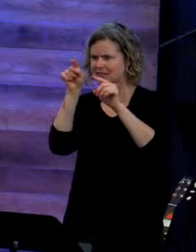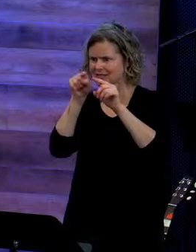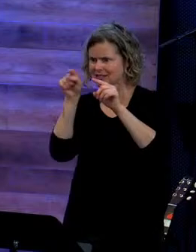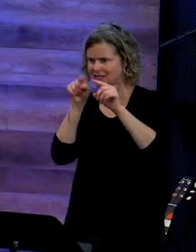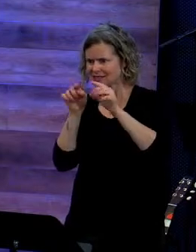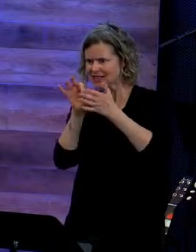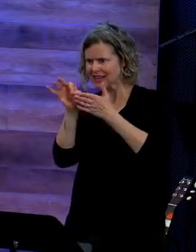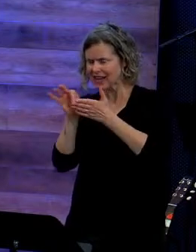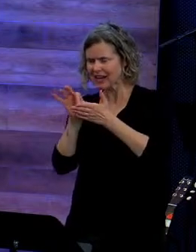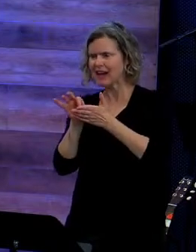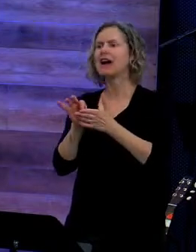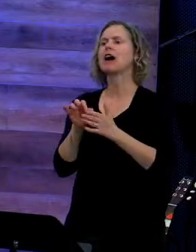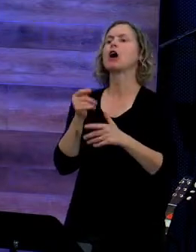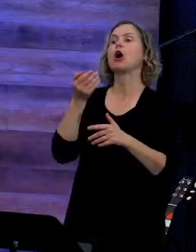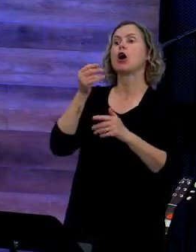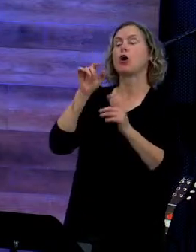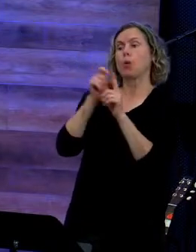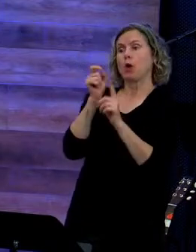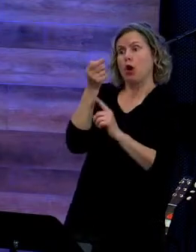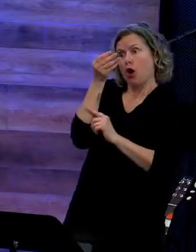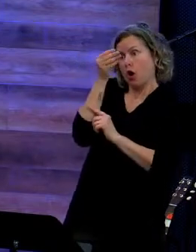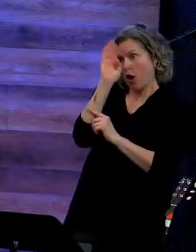5 times 7 times. Heavens and earth both appear